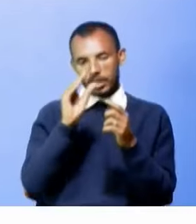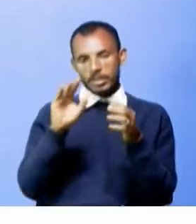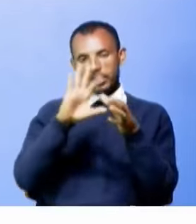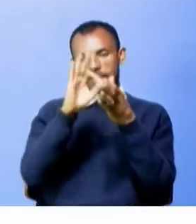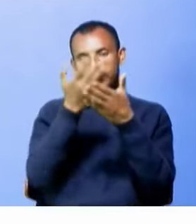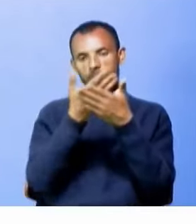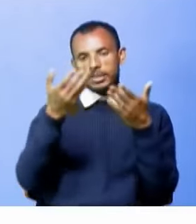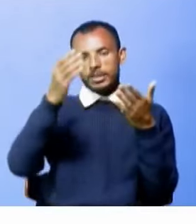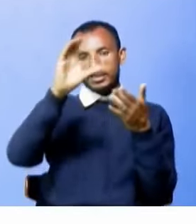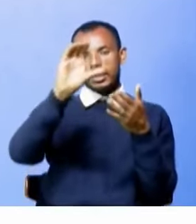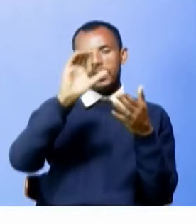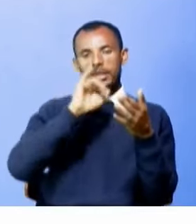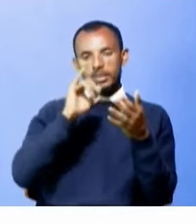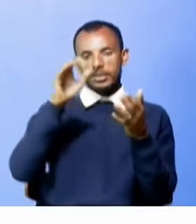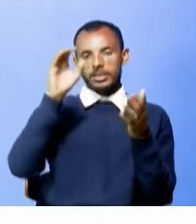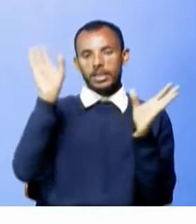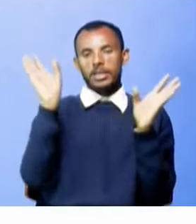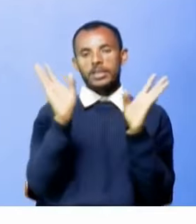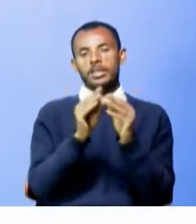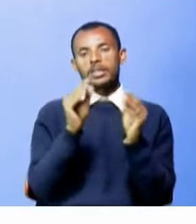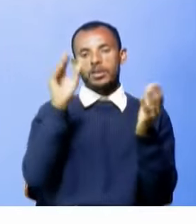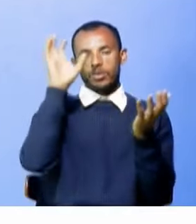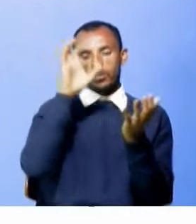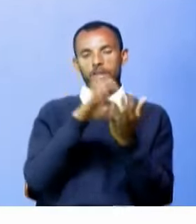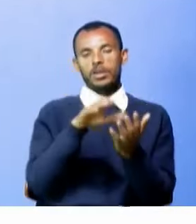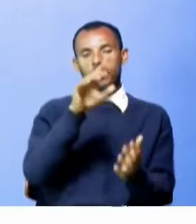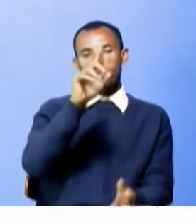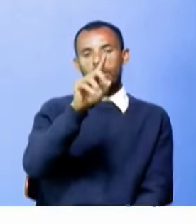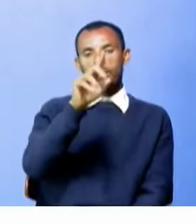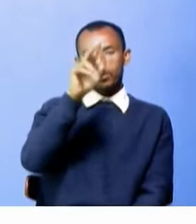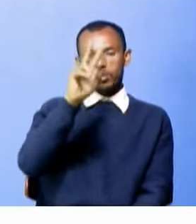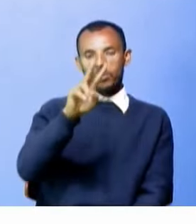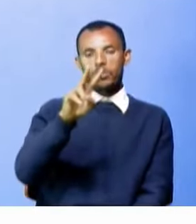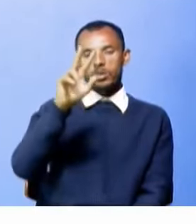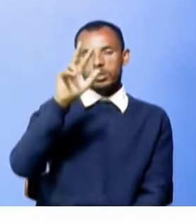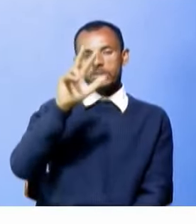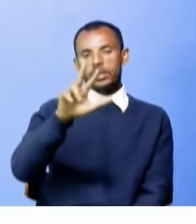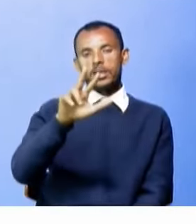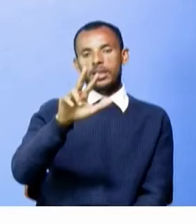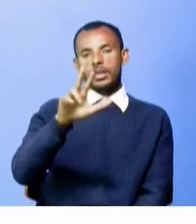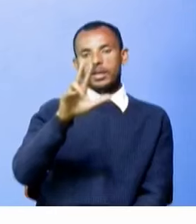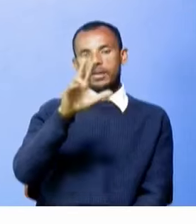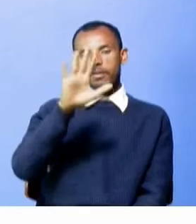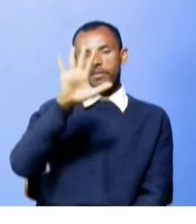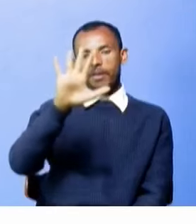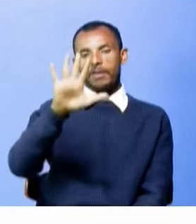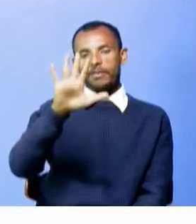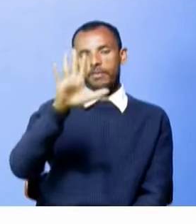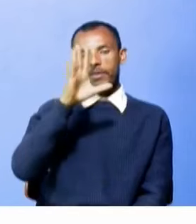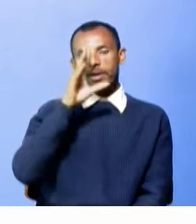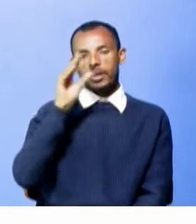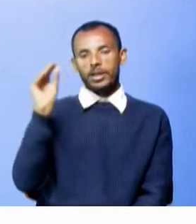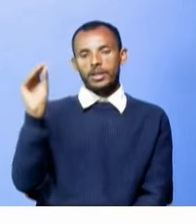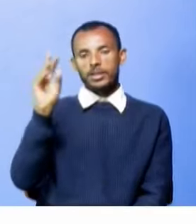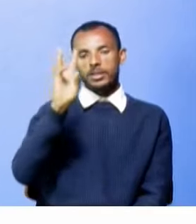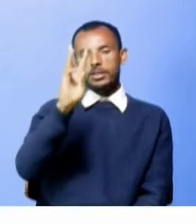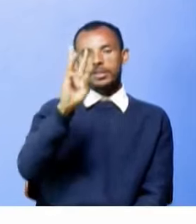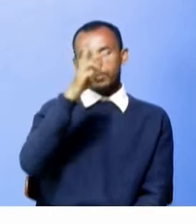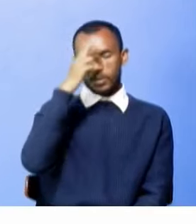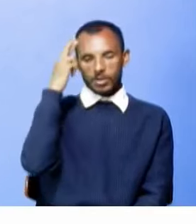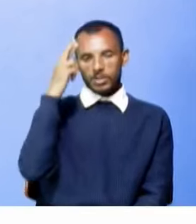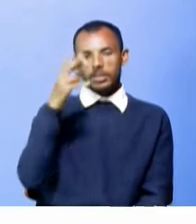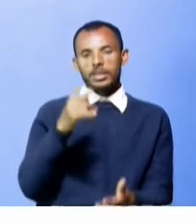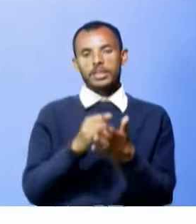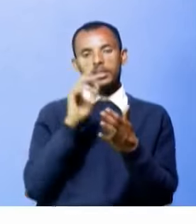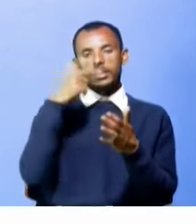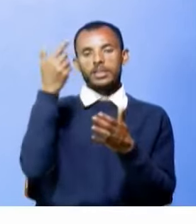C will be a set containing 1, 2, 3, 5, 6, because it